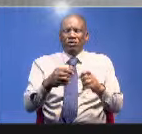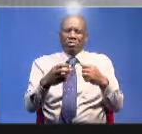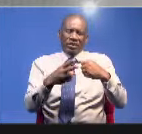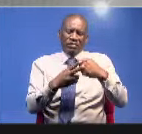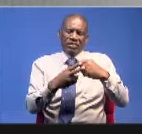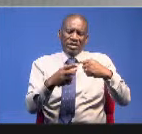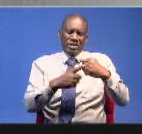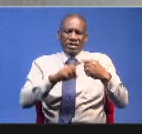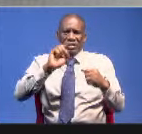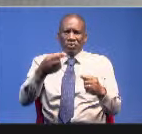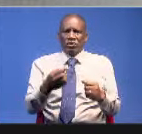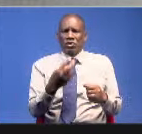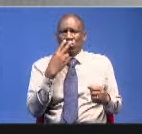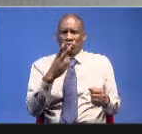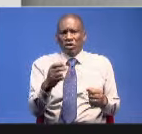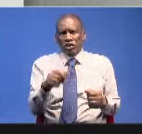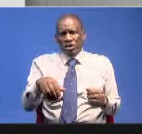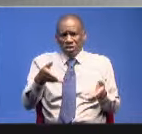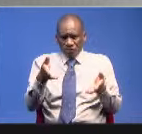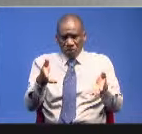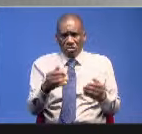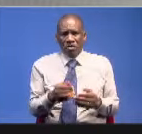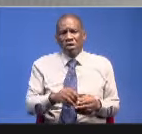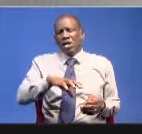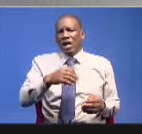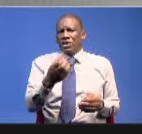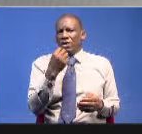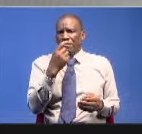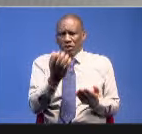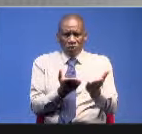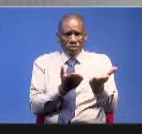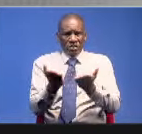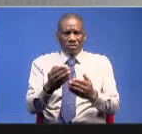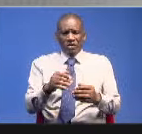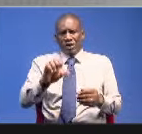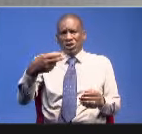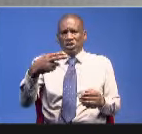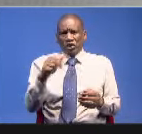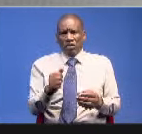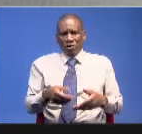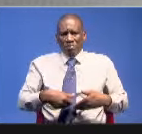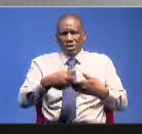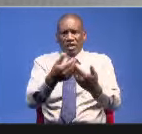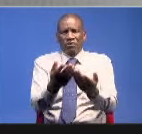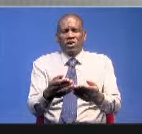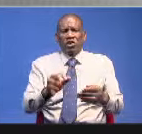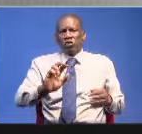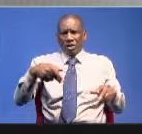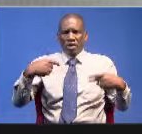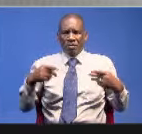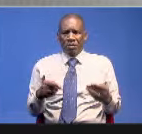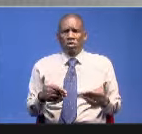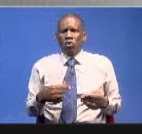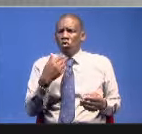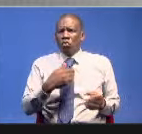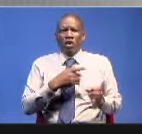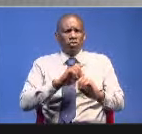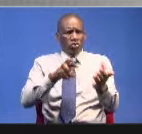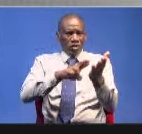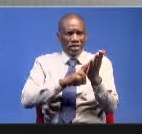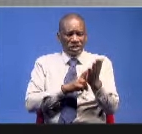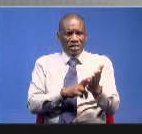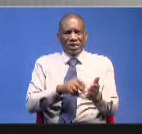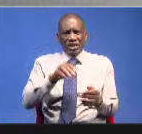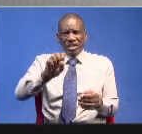76,200 shillings currently. Other medical services will still be offered even to Kenyans who have not registered under